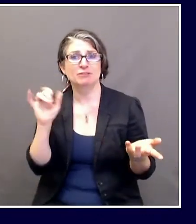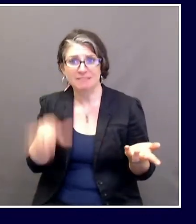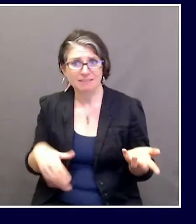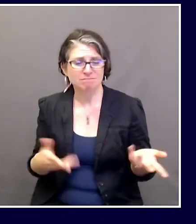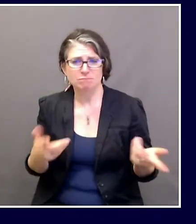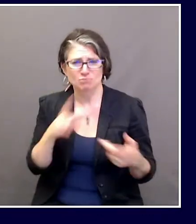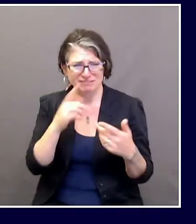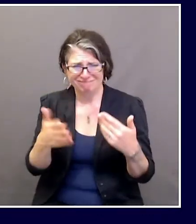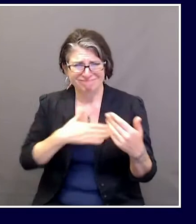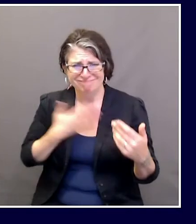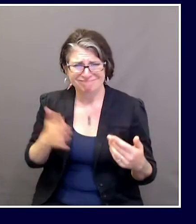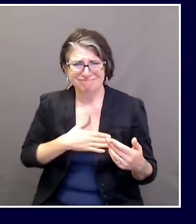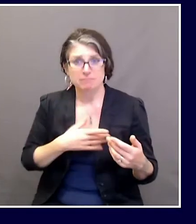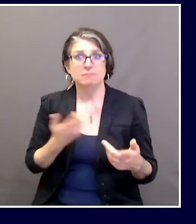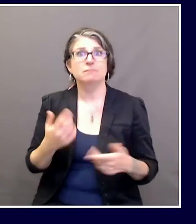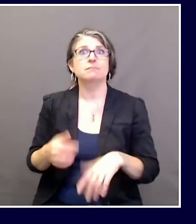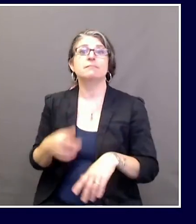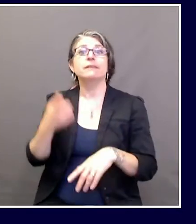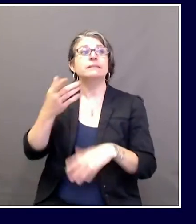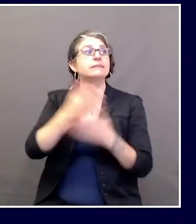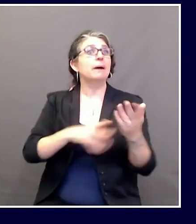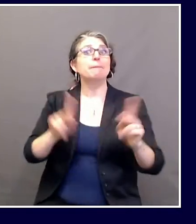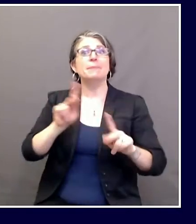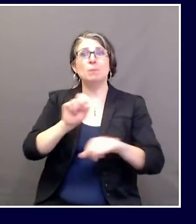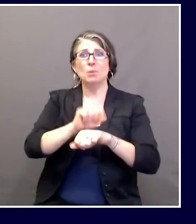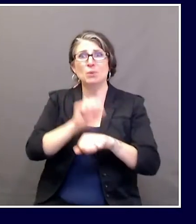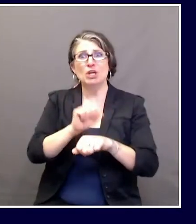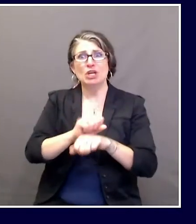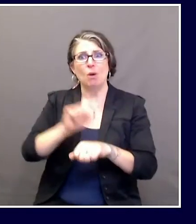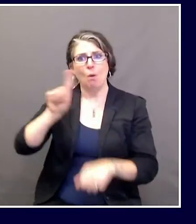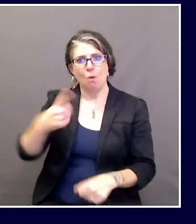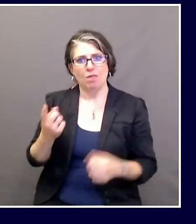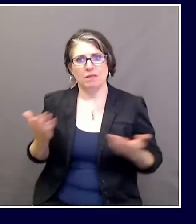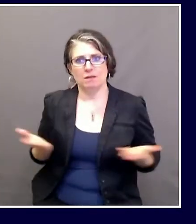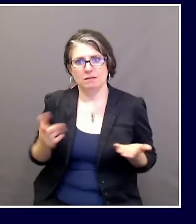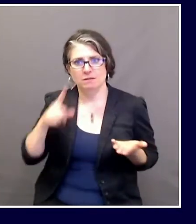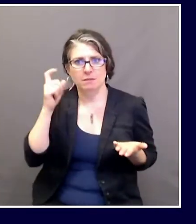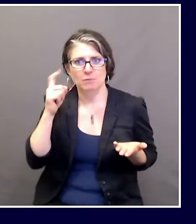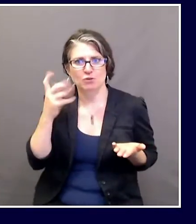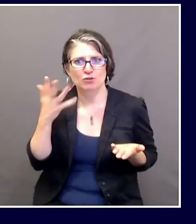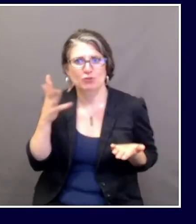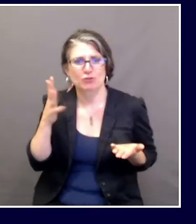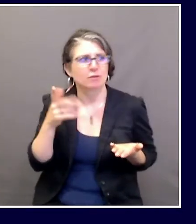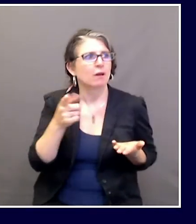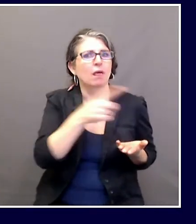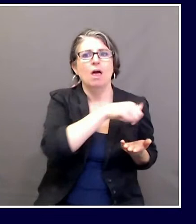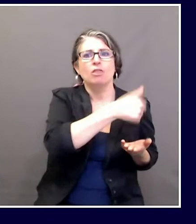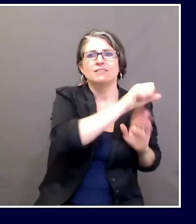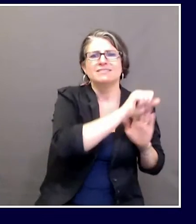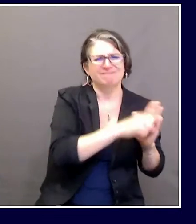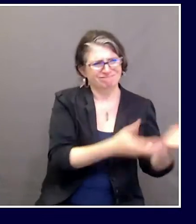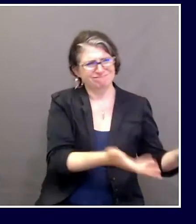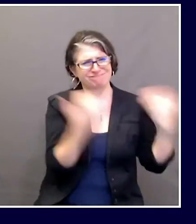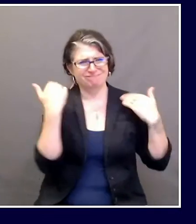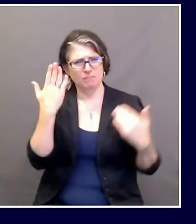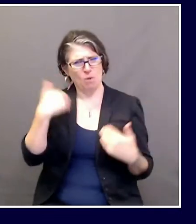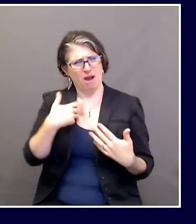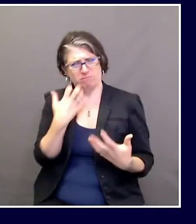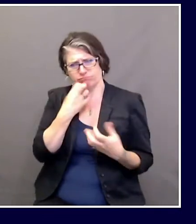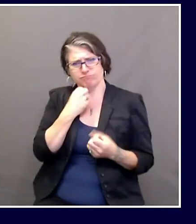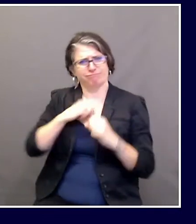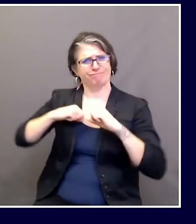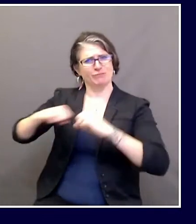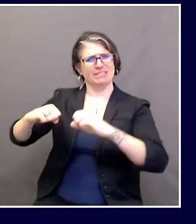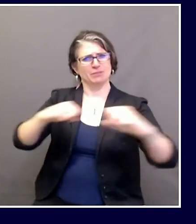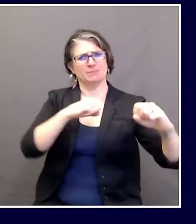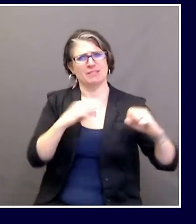be vaccinated as well. Thanks. Let me go over to Brian Sullivan next. Thank